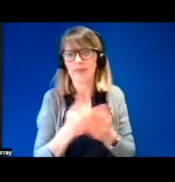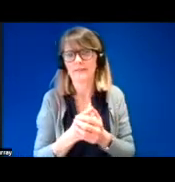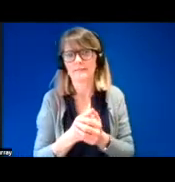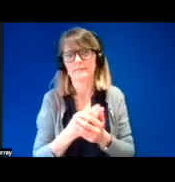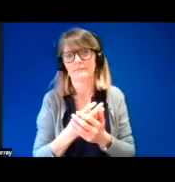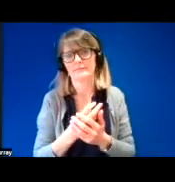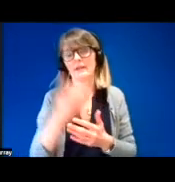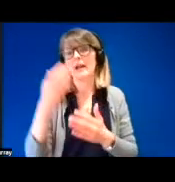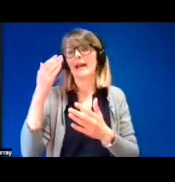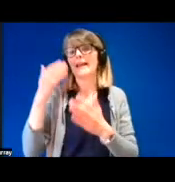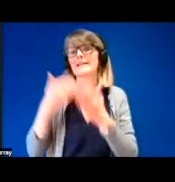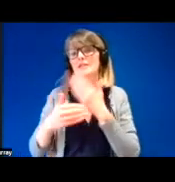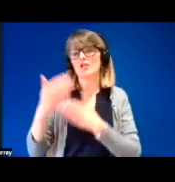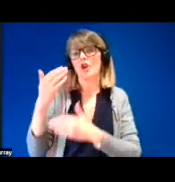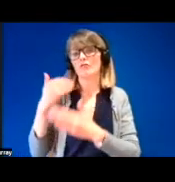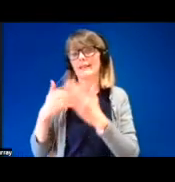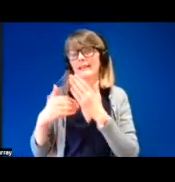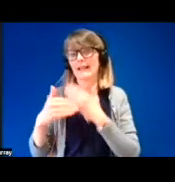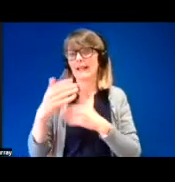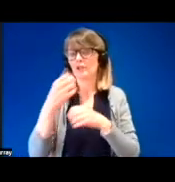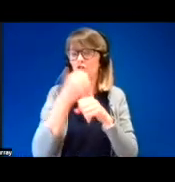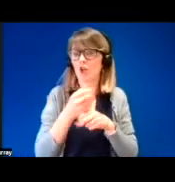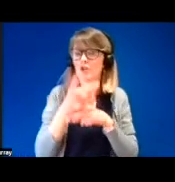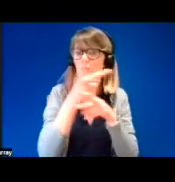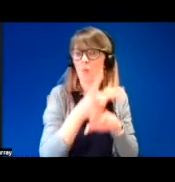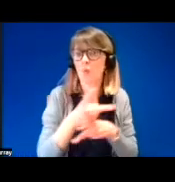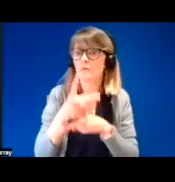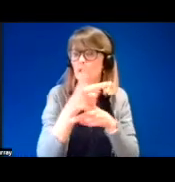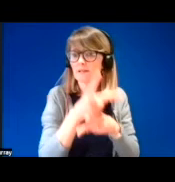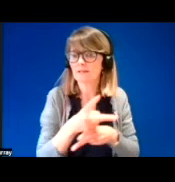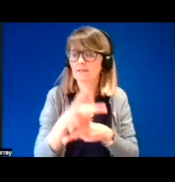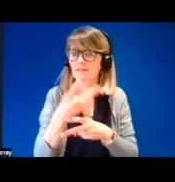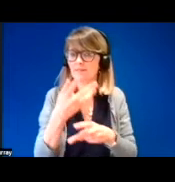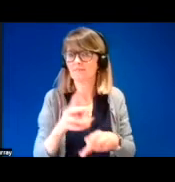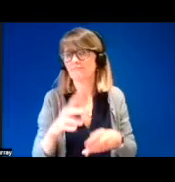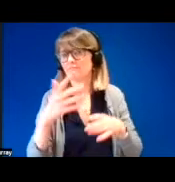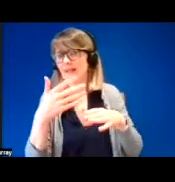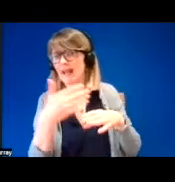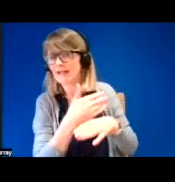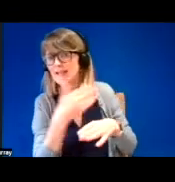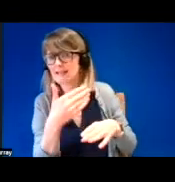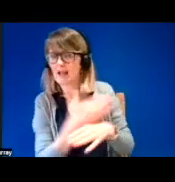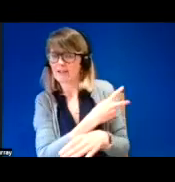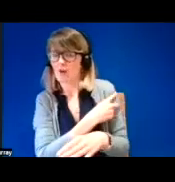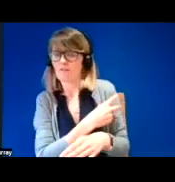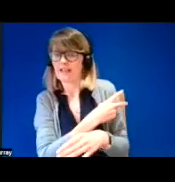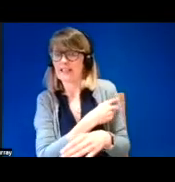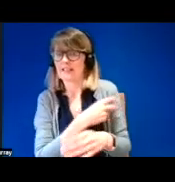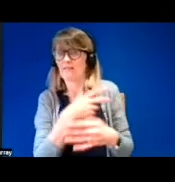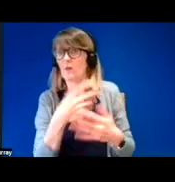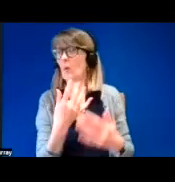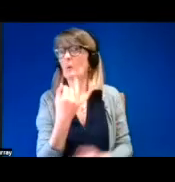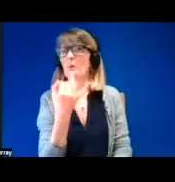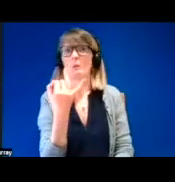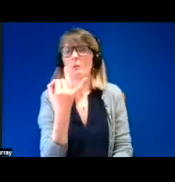Historically, church wardens have exercised office for probably some